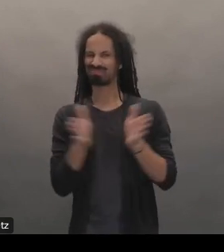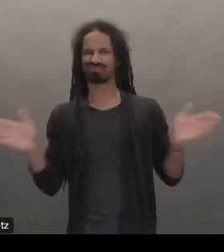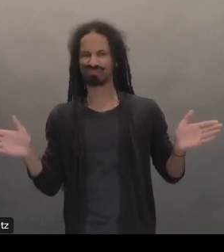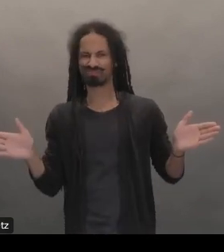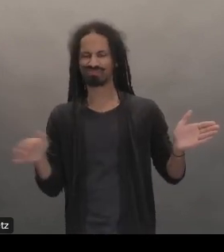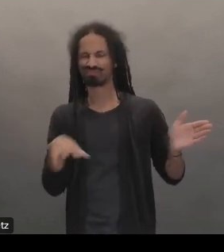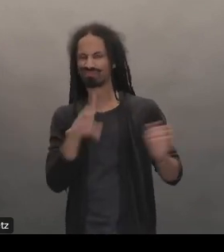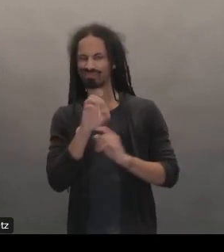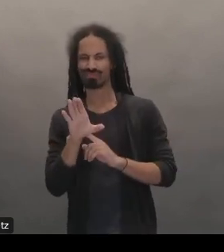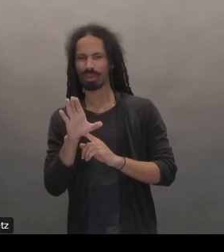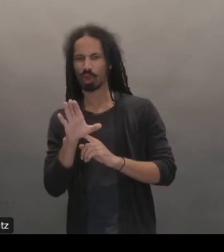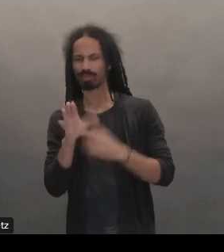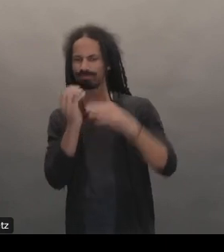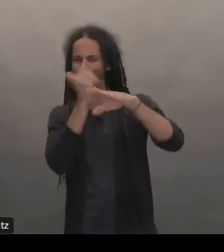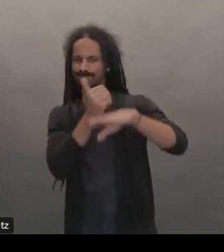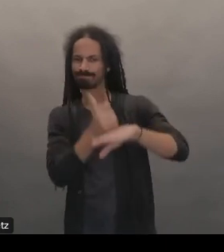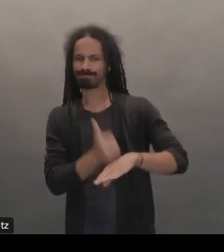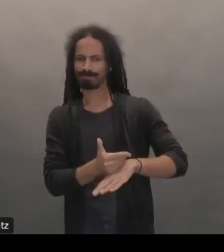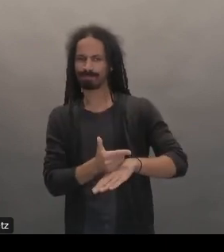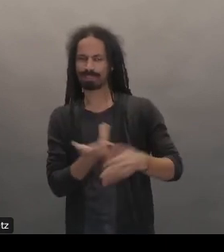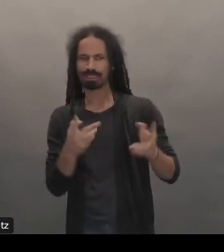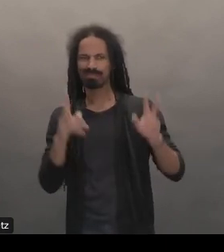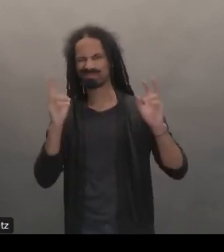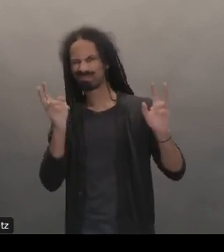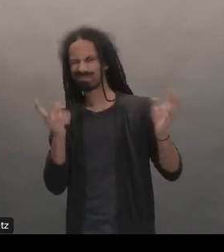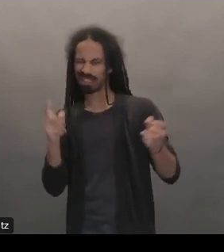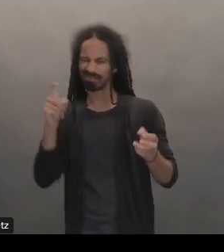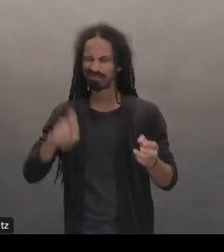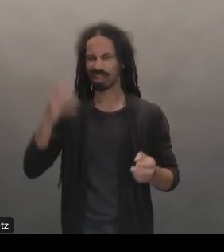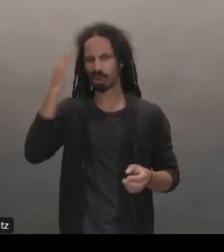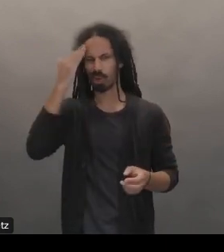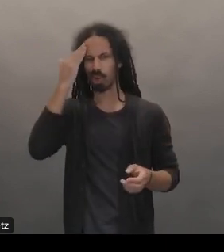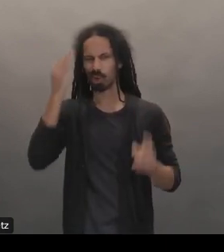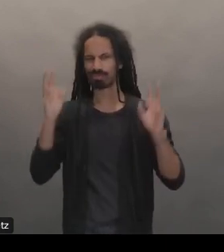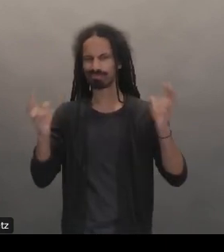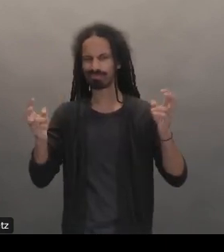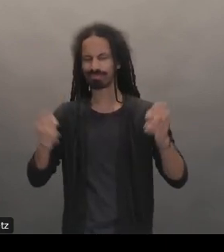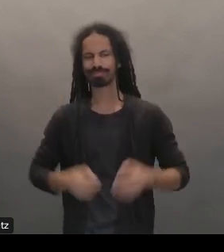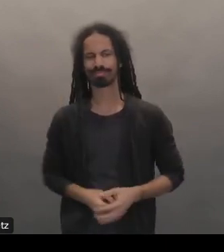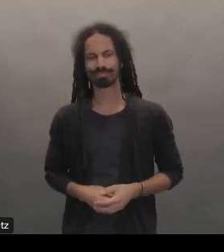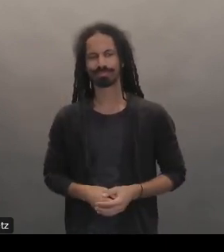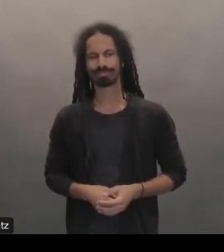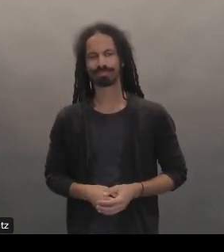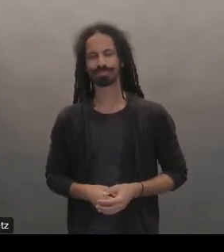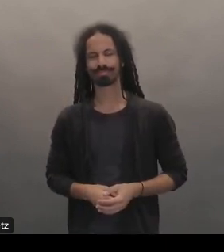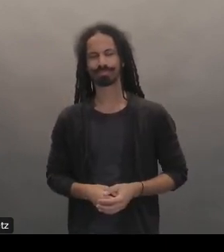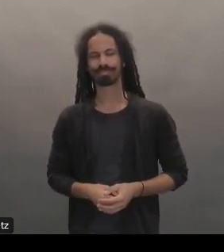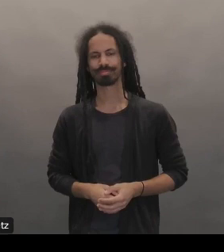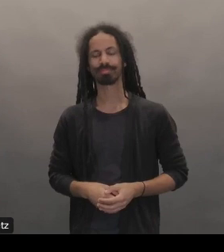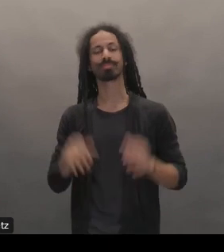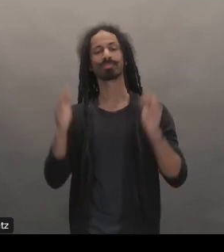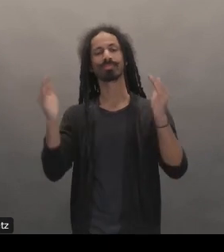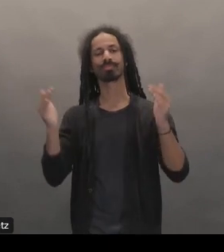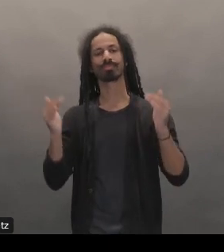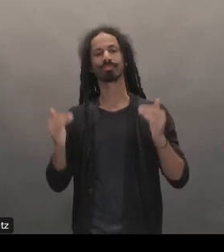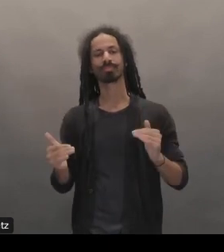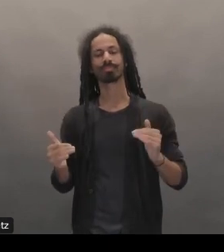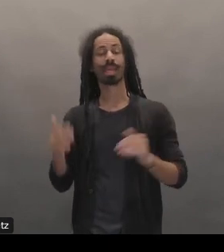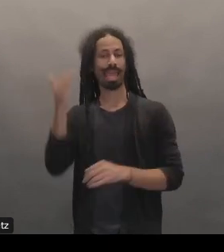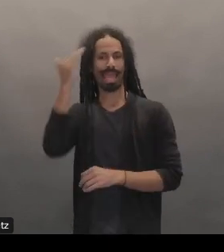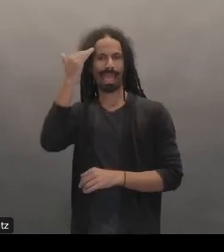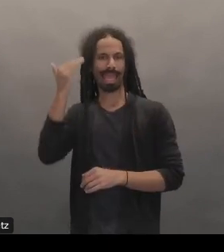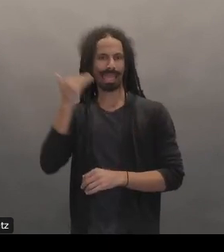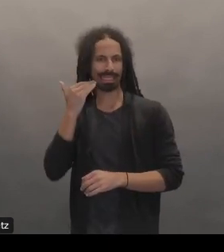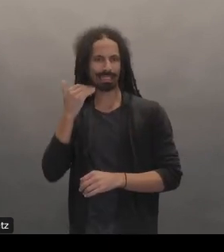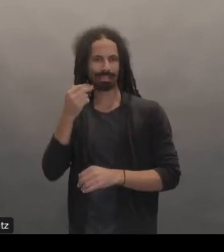layout need to knows, I guess we could say, for APA 7. Next, we're going to talk about headings.